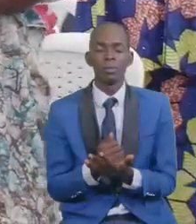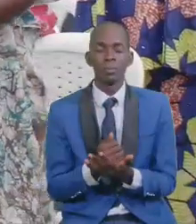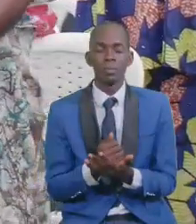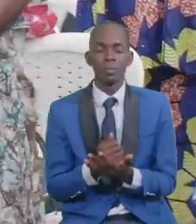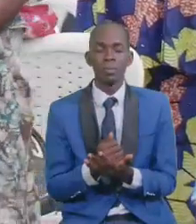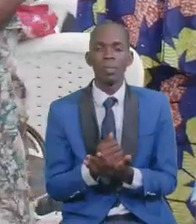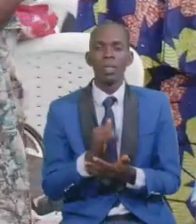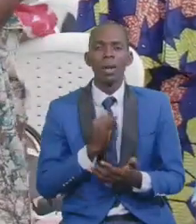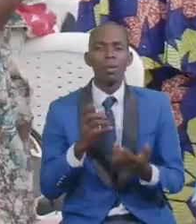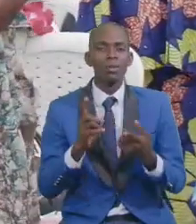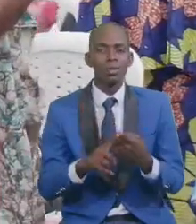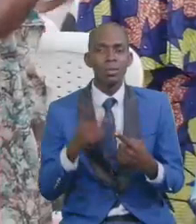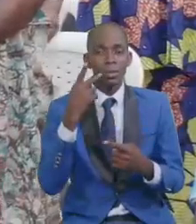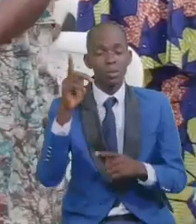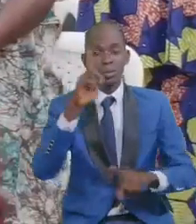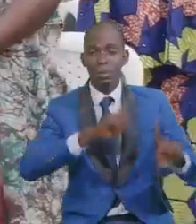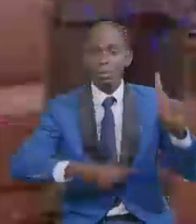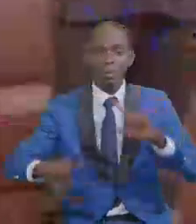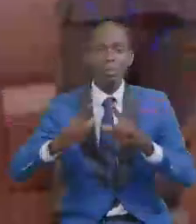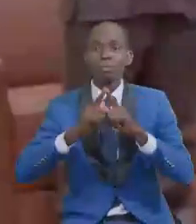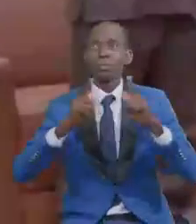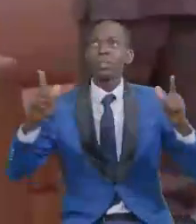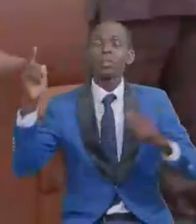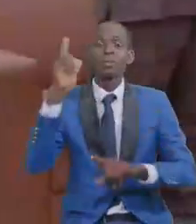Aren't you here? Good, good. Amen.